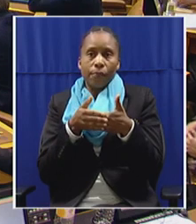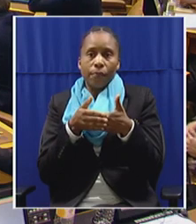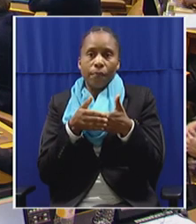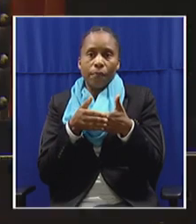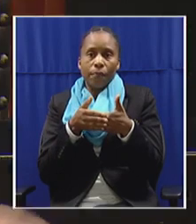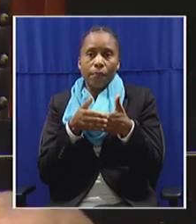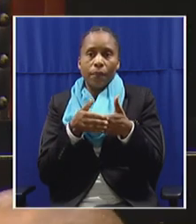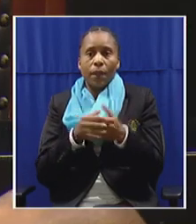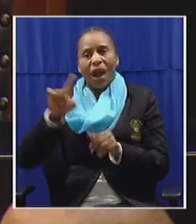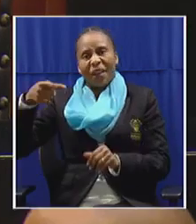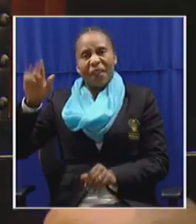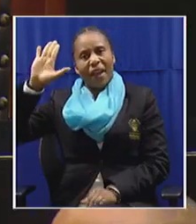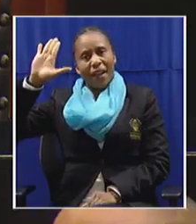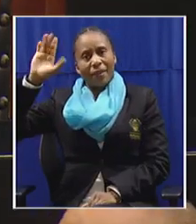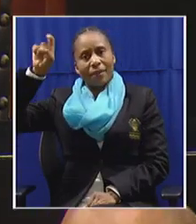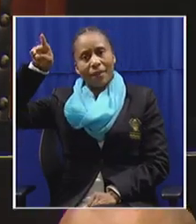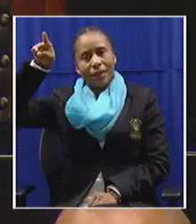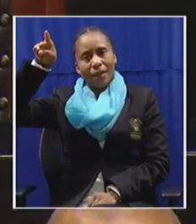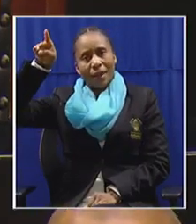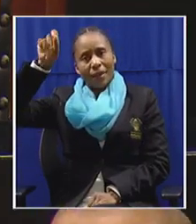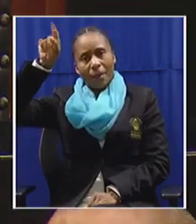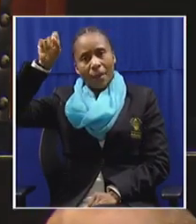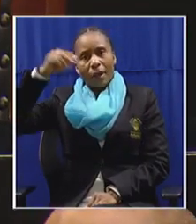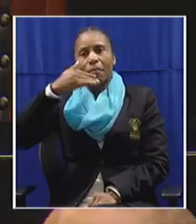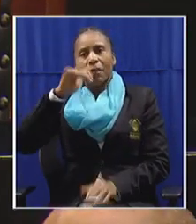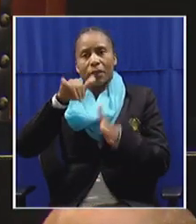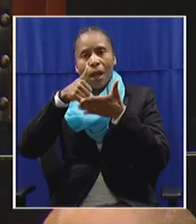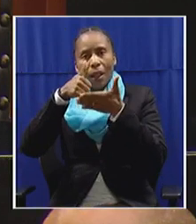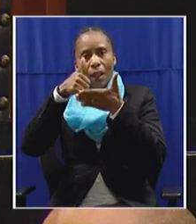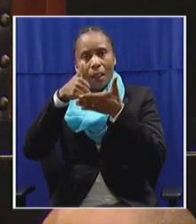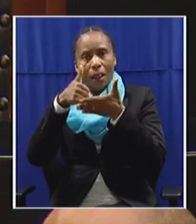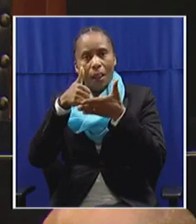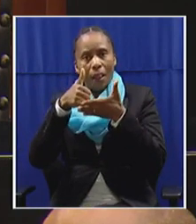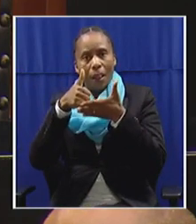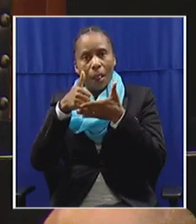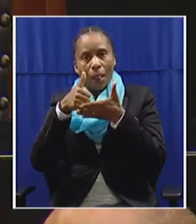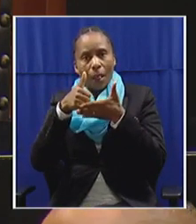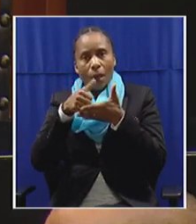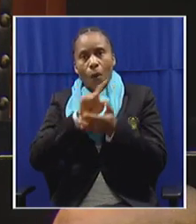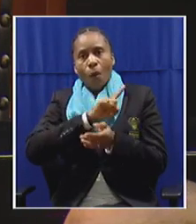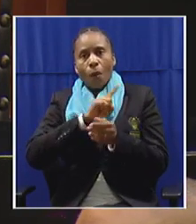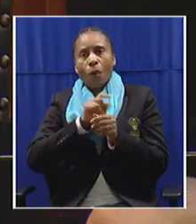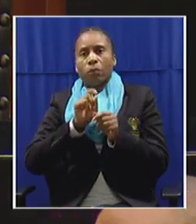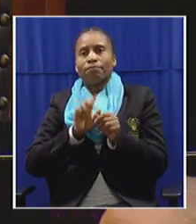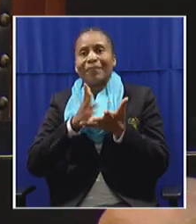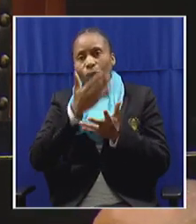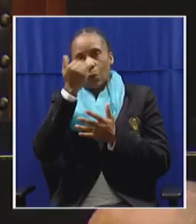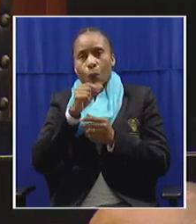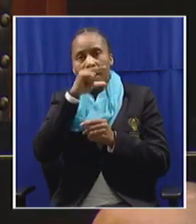There's another hand at the back. Will the whips just assist the table because the table staff don't know the names of the members?